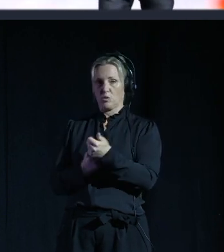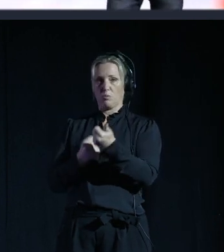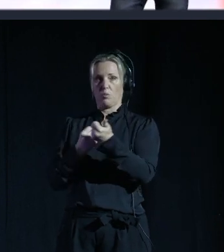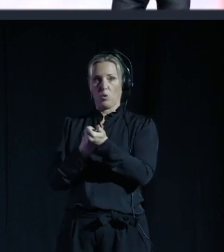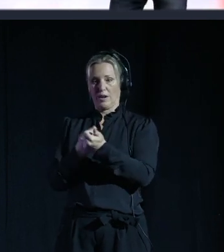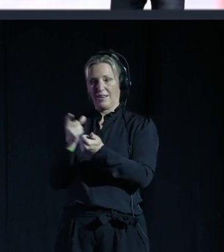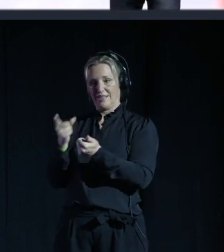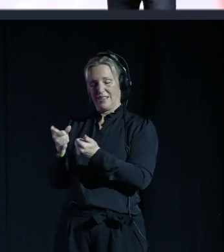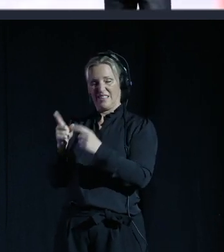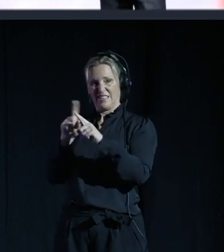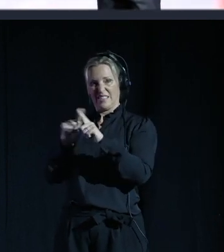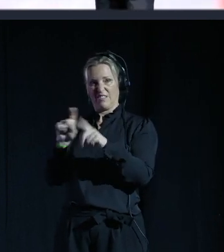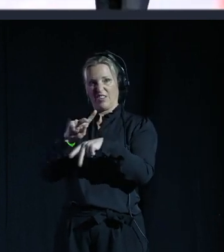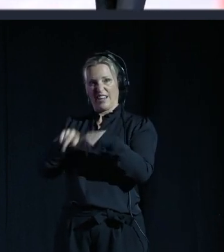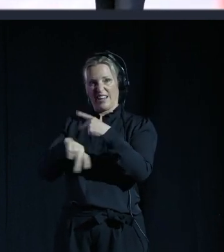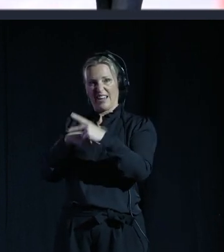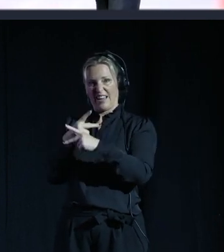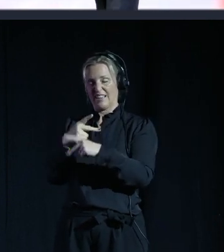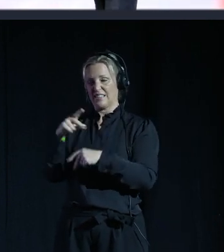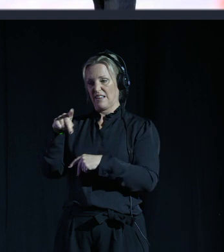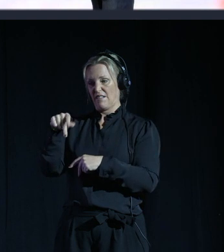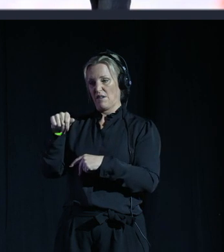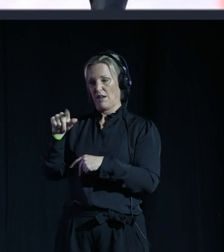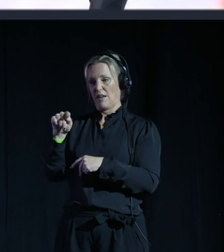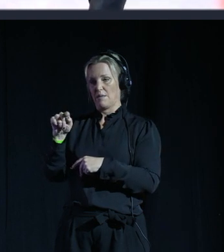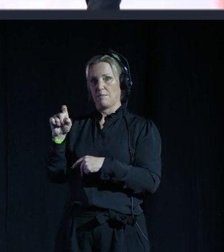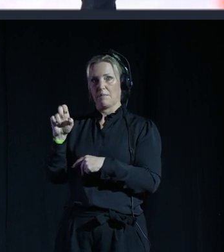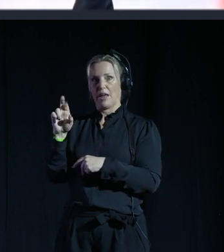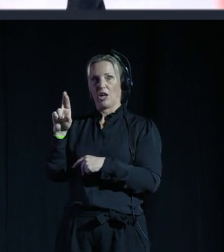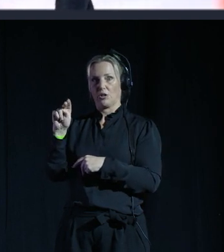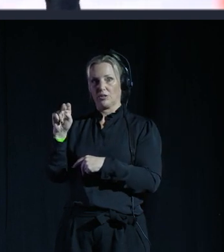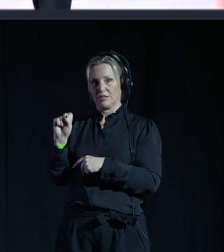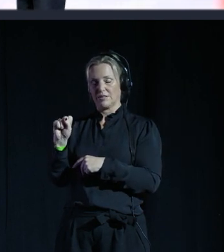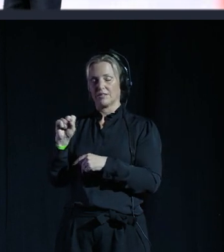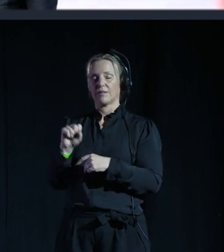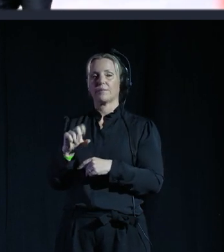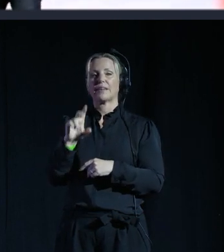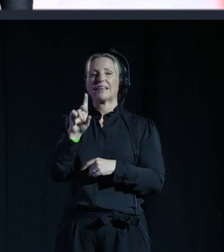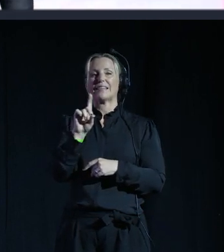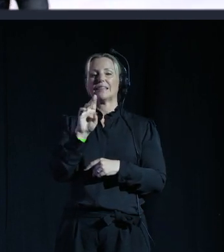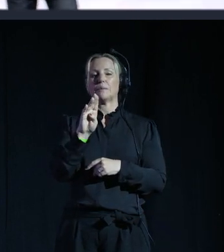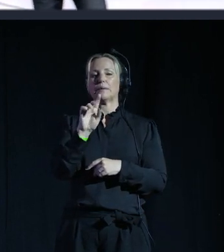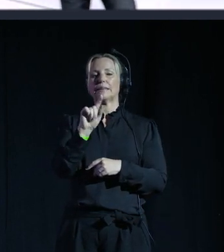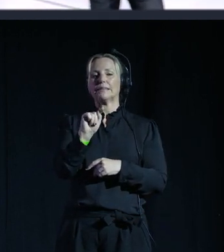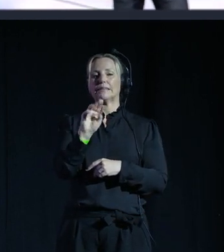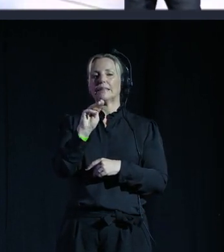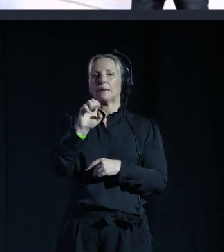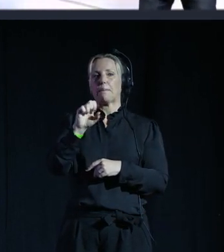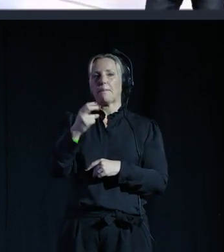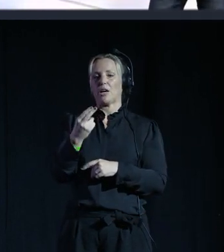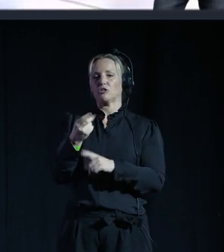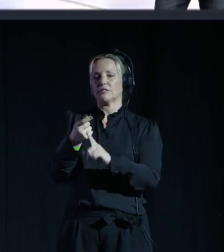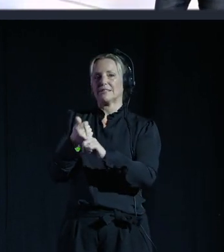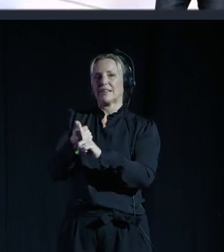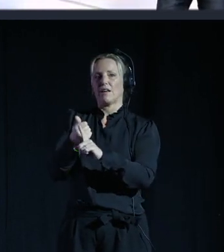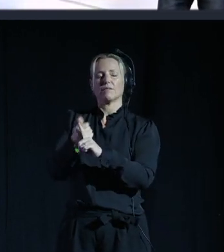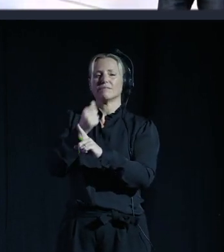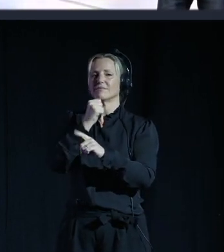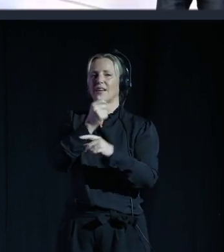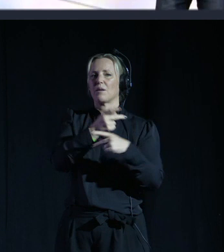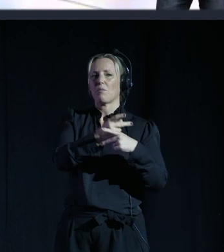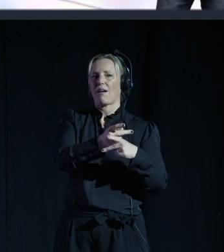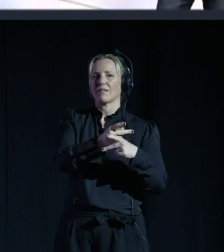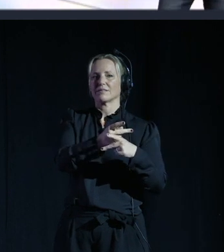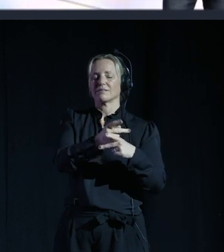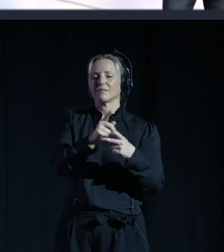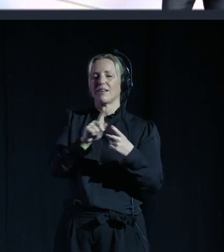as well. So the DBT Mesh solution is not a product, and it's not a single